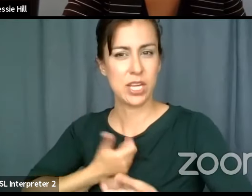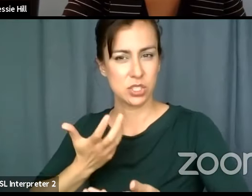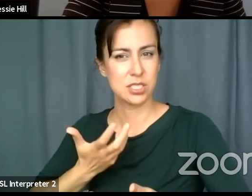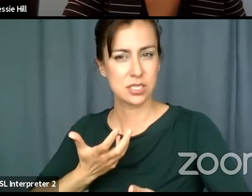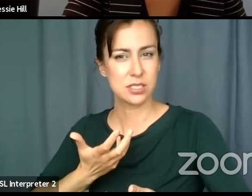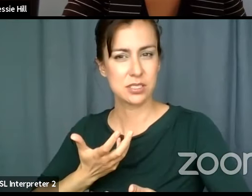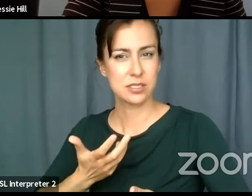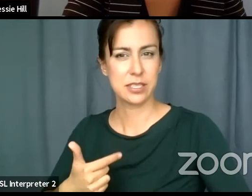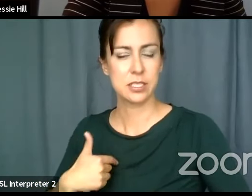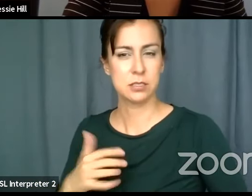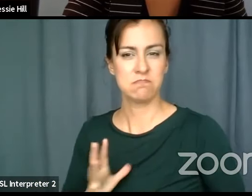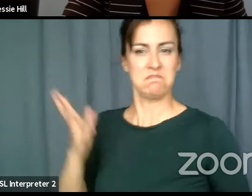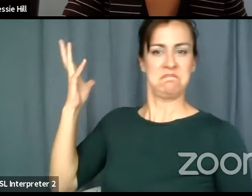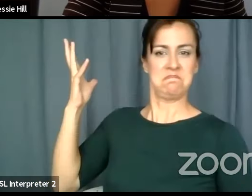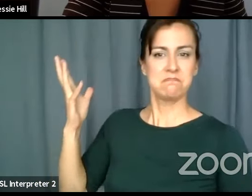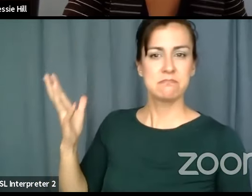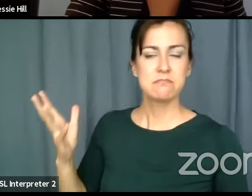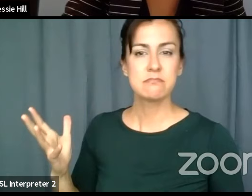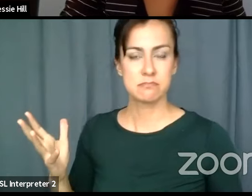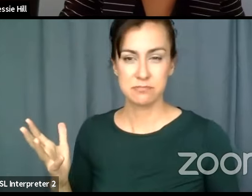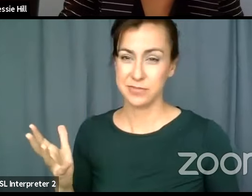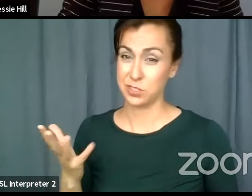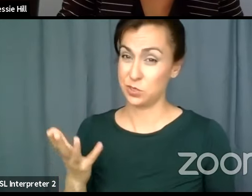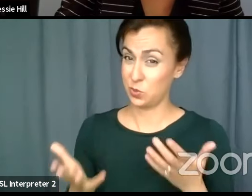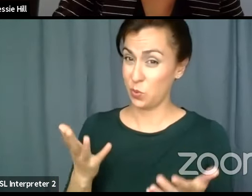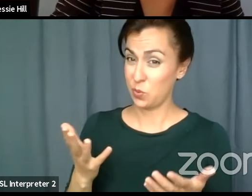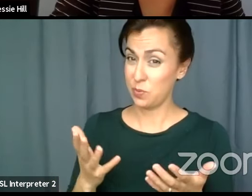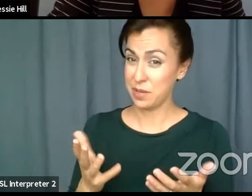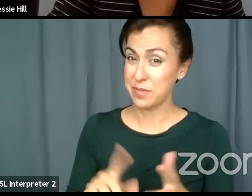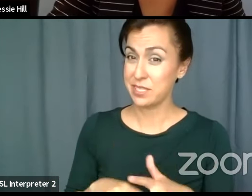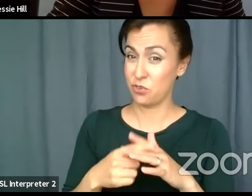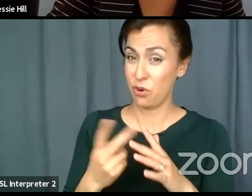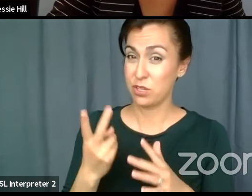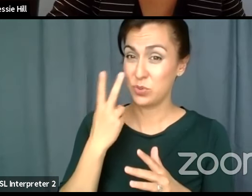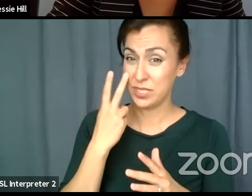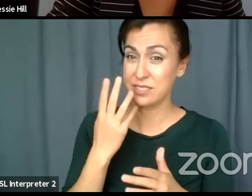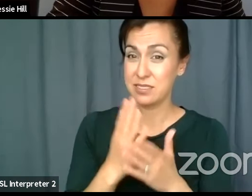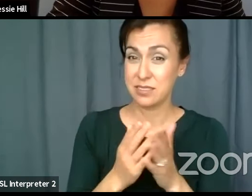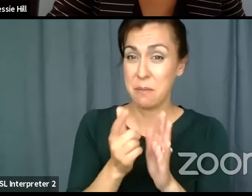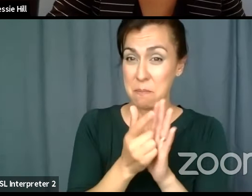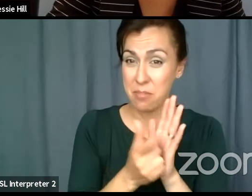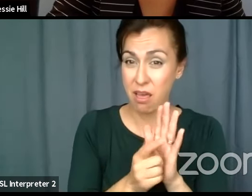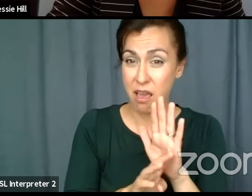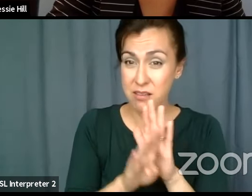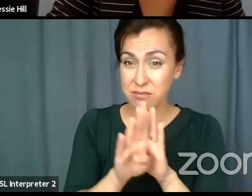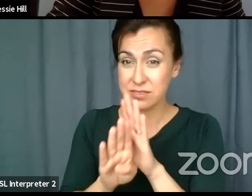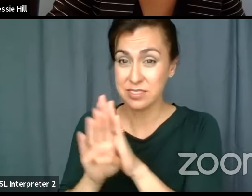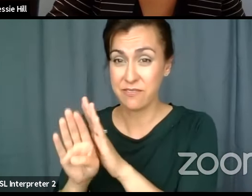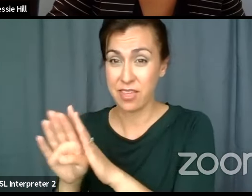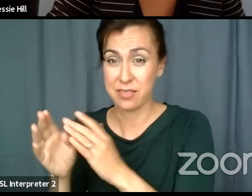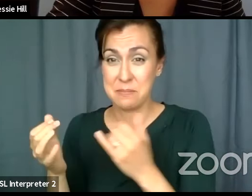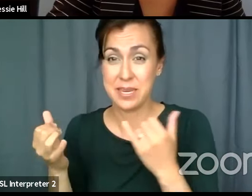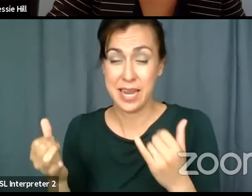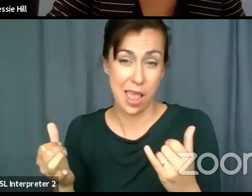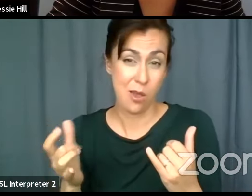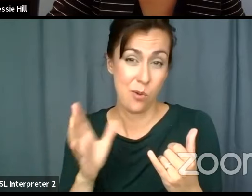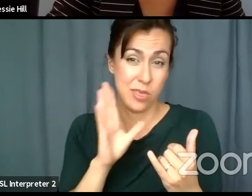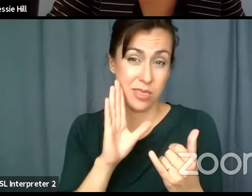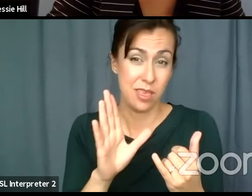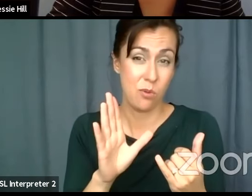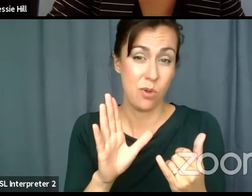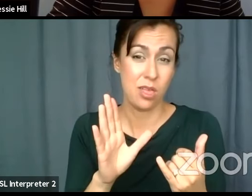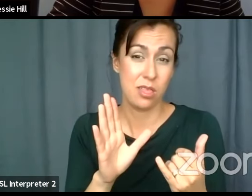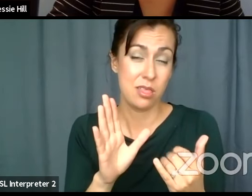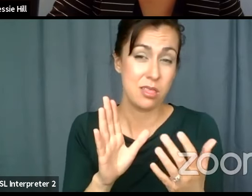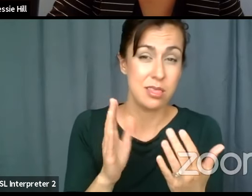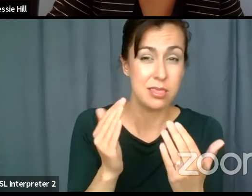so we may begin to see the development of some law that at least constrains on the margin